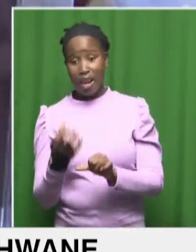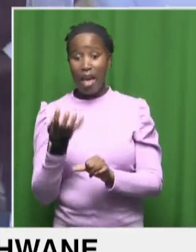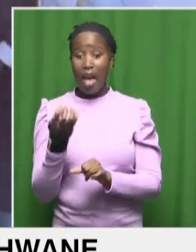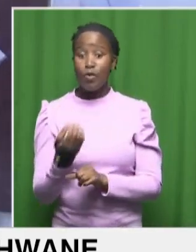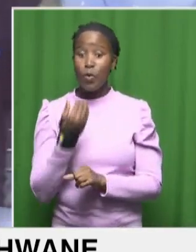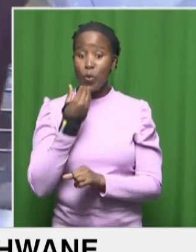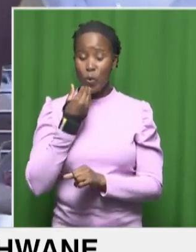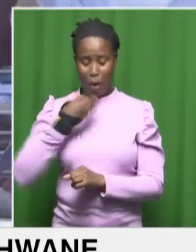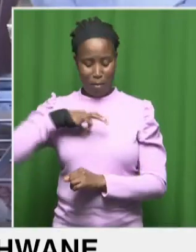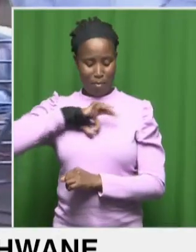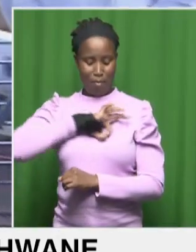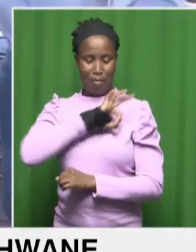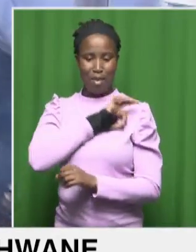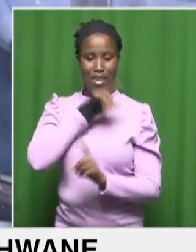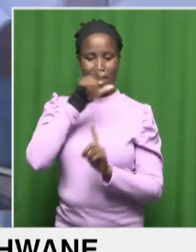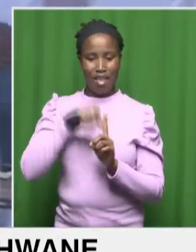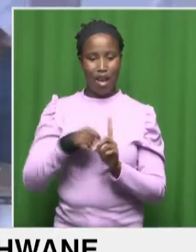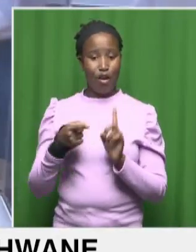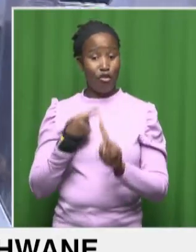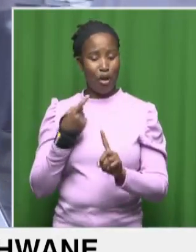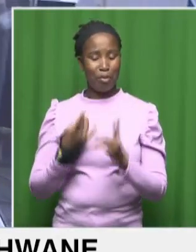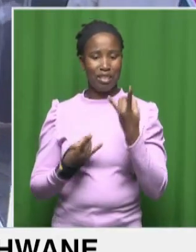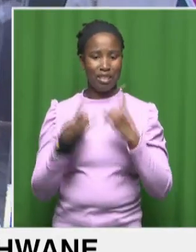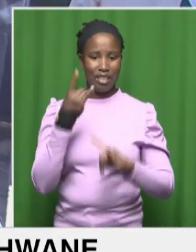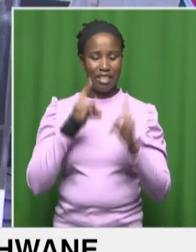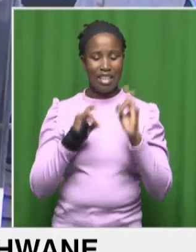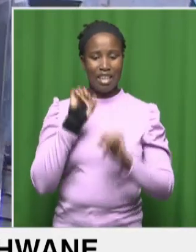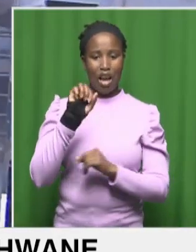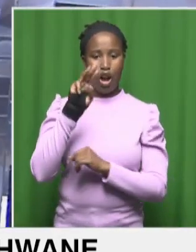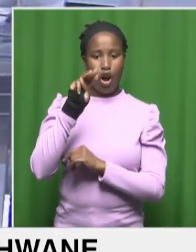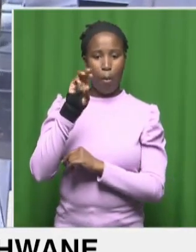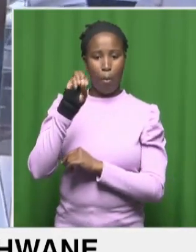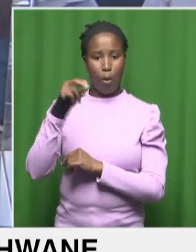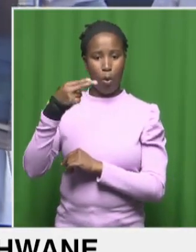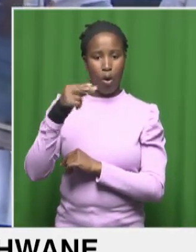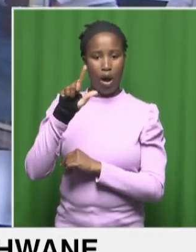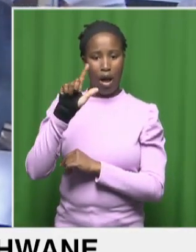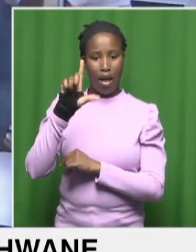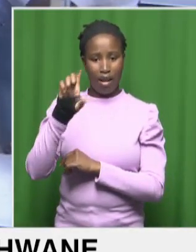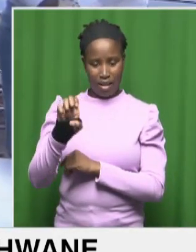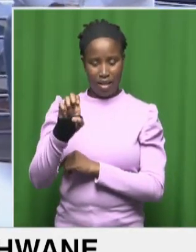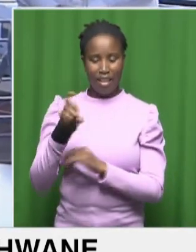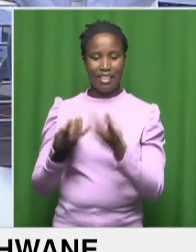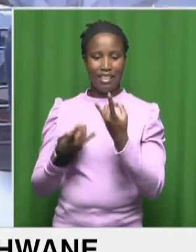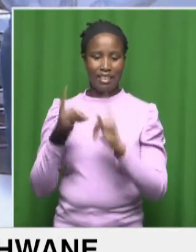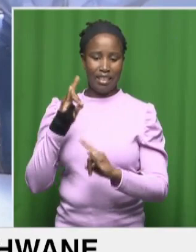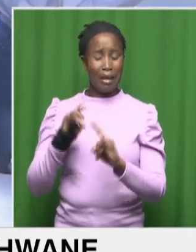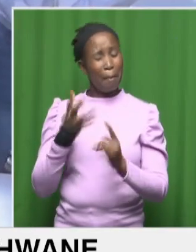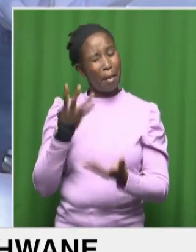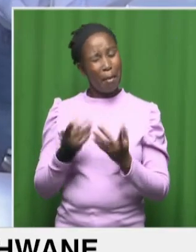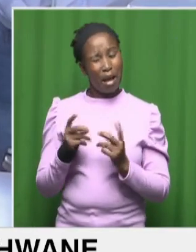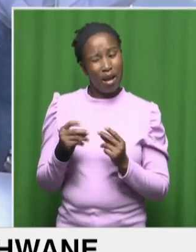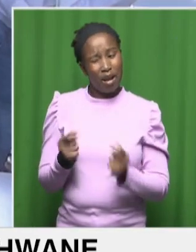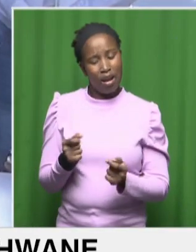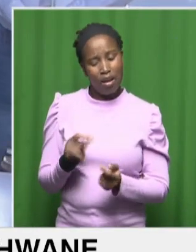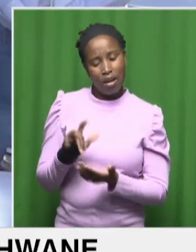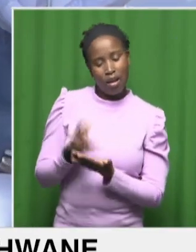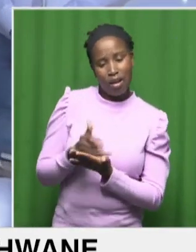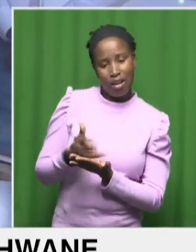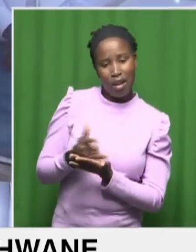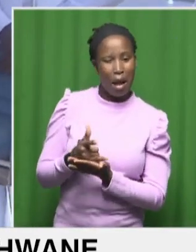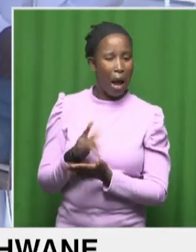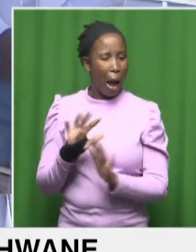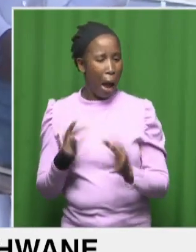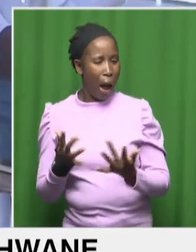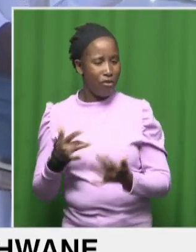mayor of the city of Mogale City. So maybe just a quick word from the two of you with regard to how it's been,